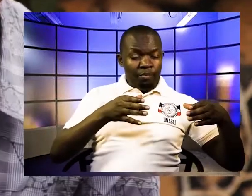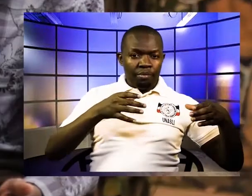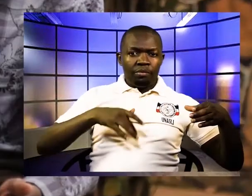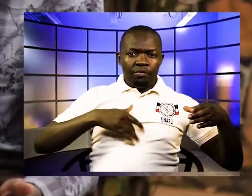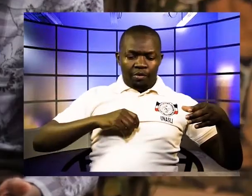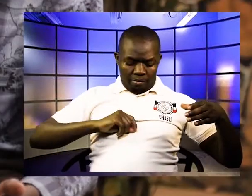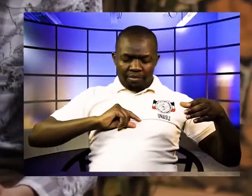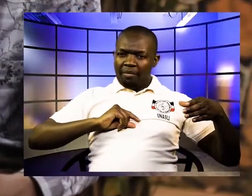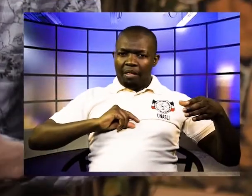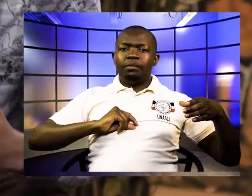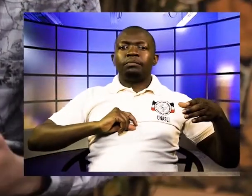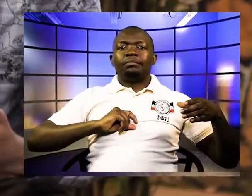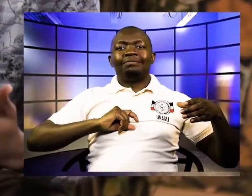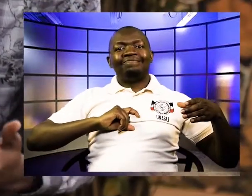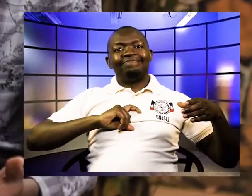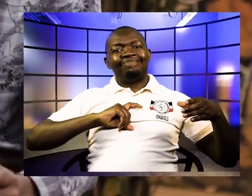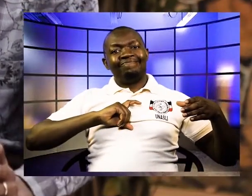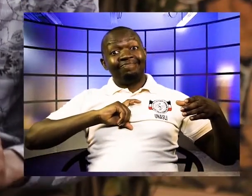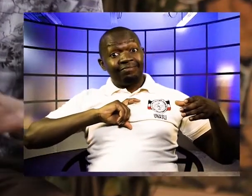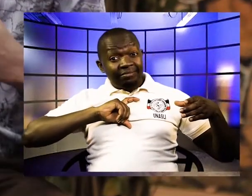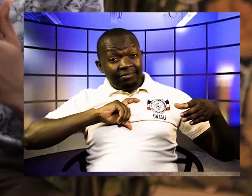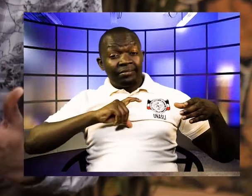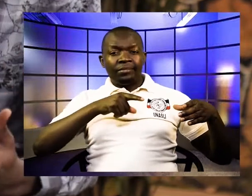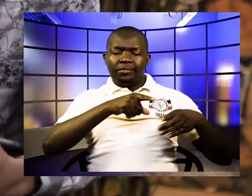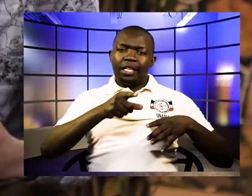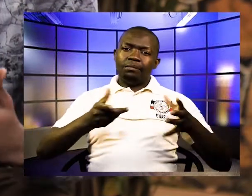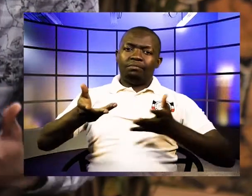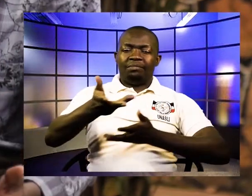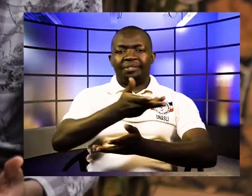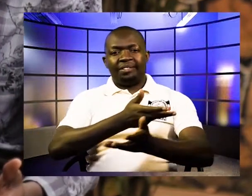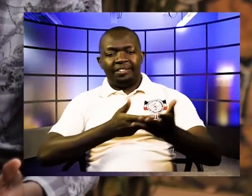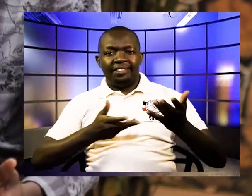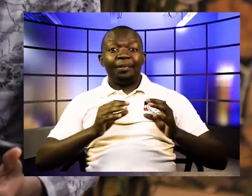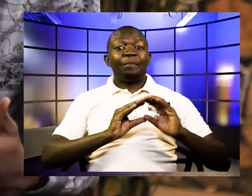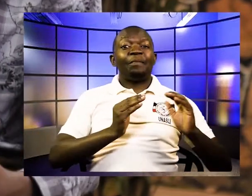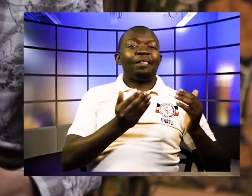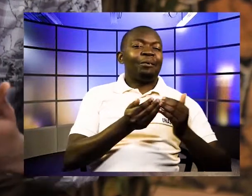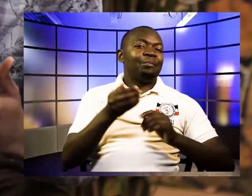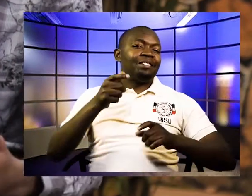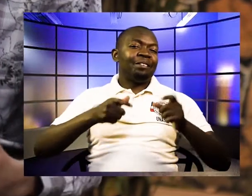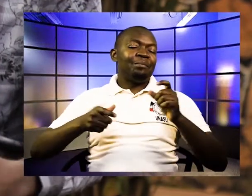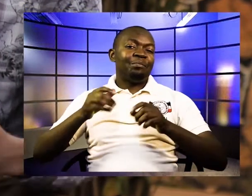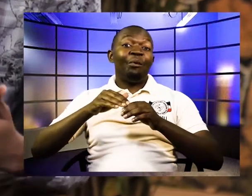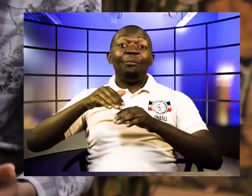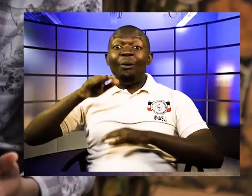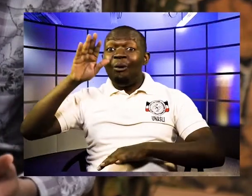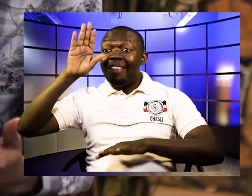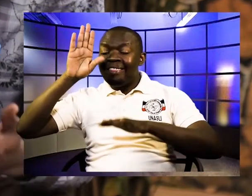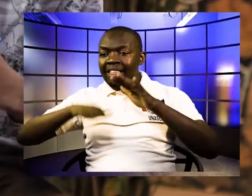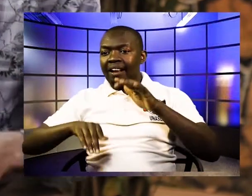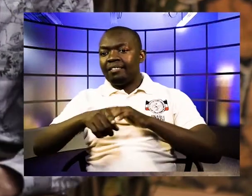boosted. They improve on their self-esteem and they interact with the community people more than those who have